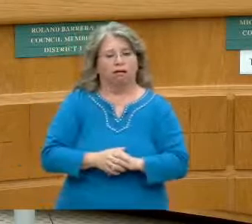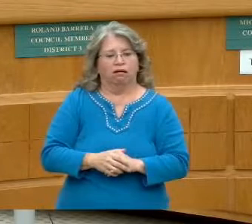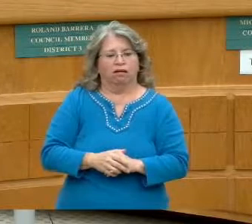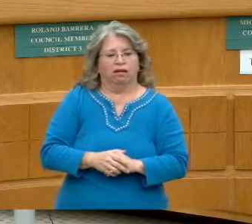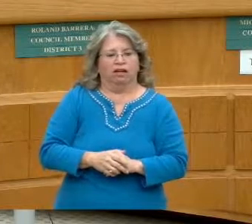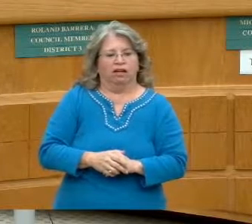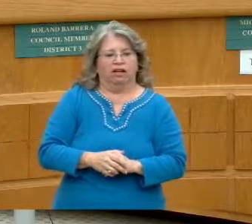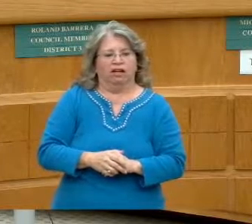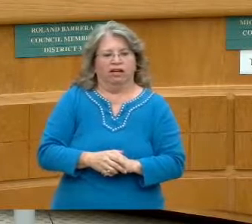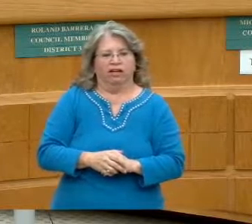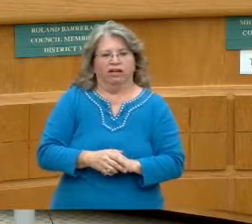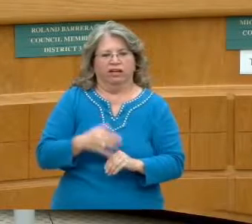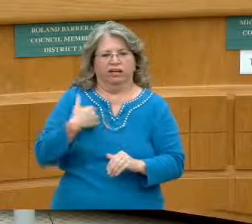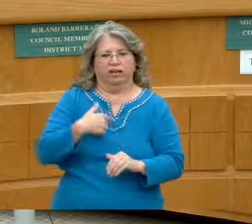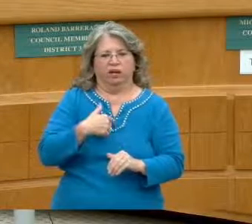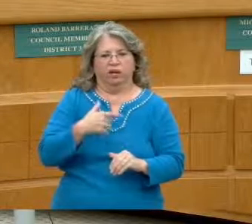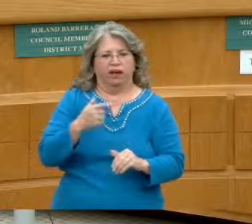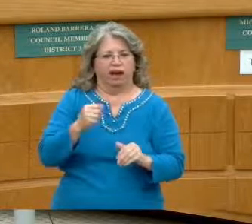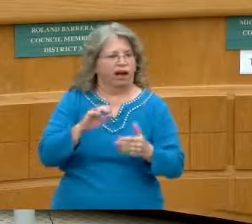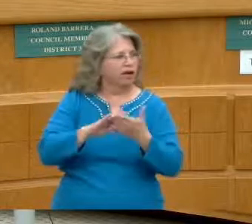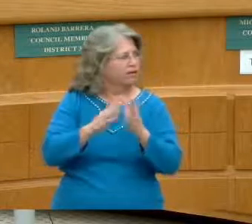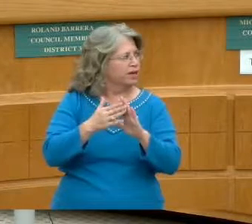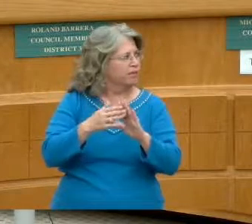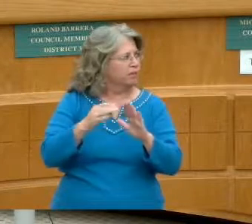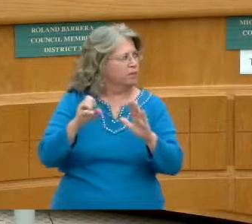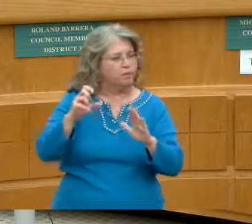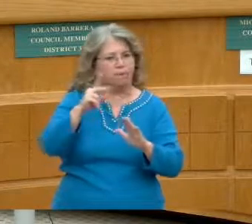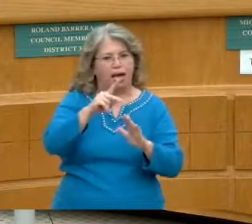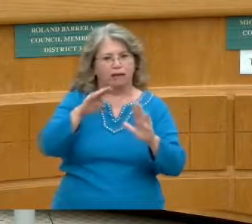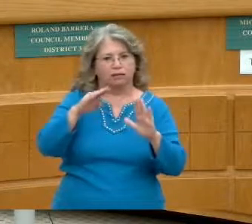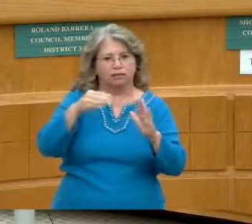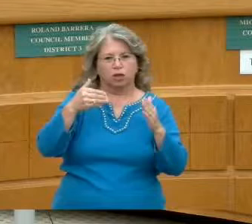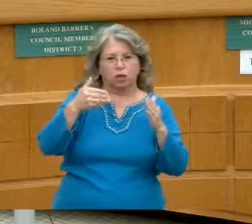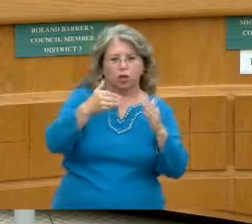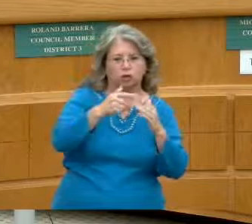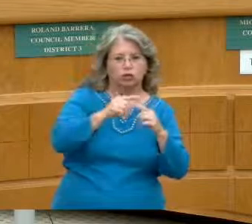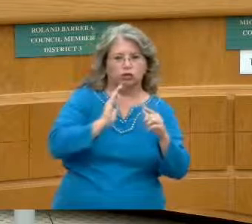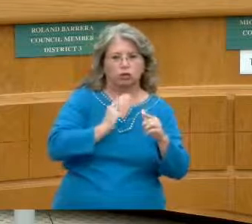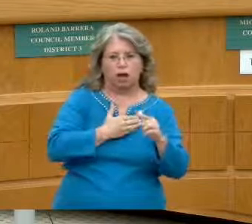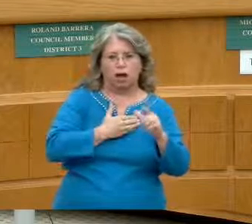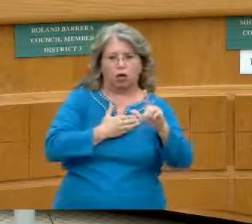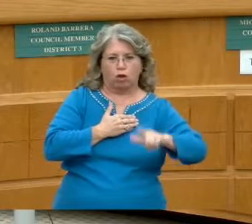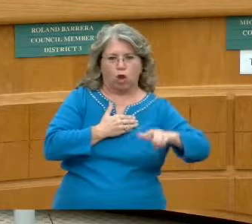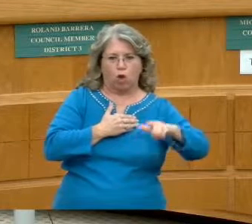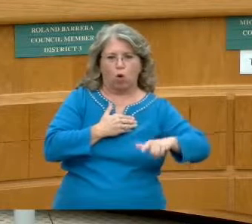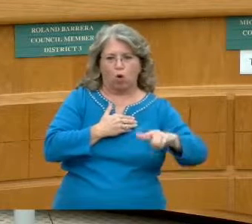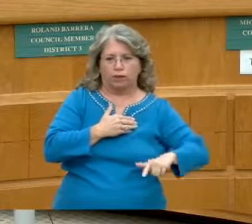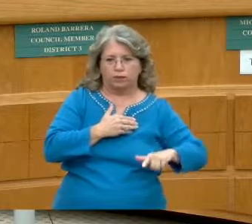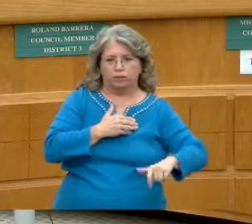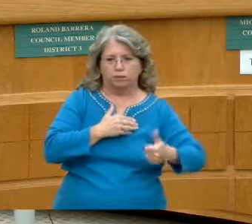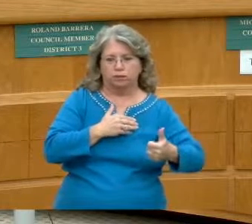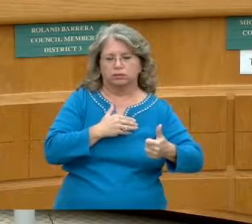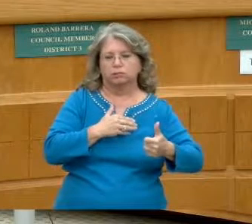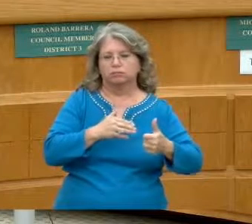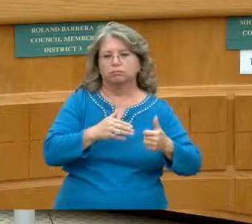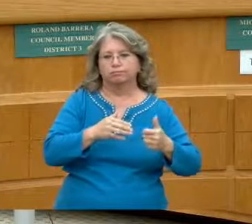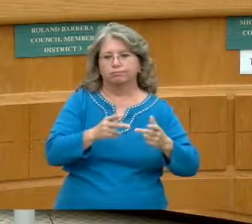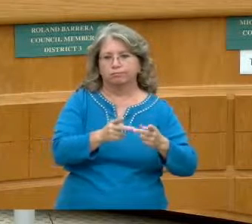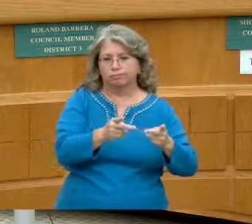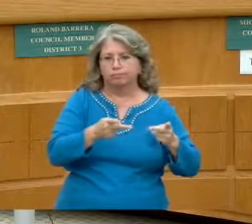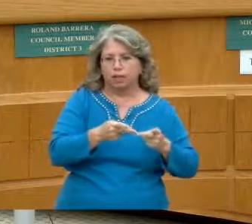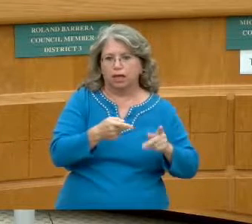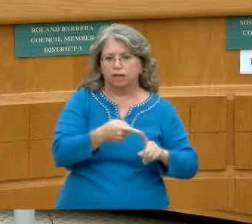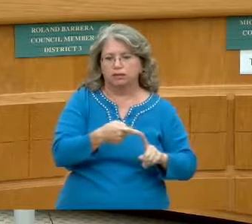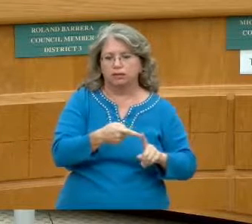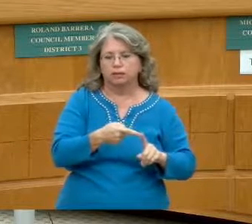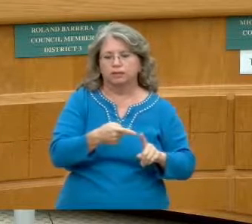getting close to our all-time low, which is over here, around the 24th of April. And so as we progress through